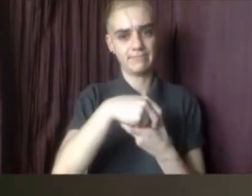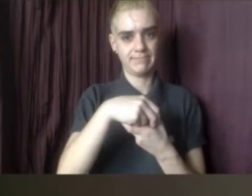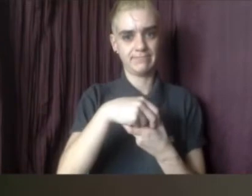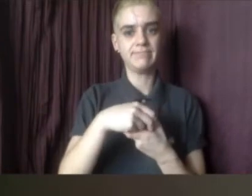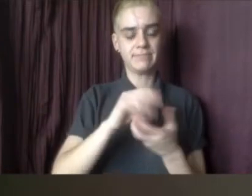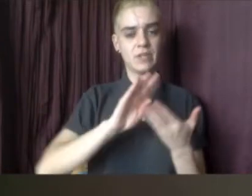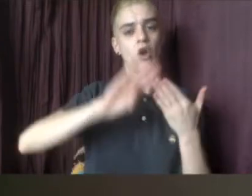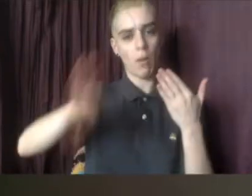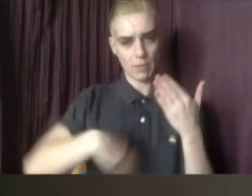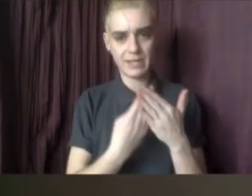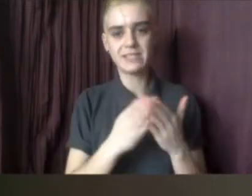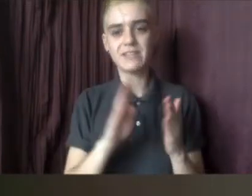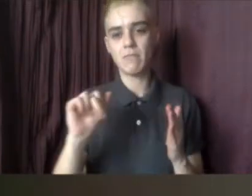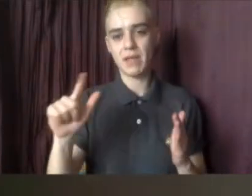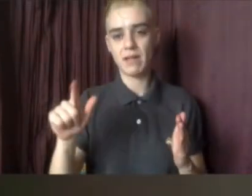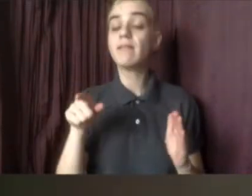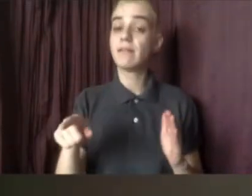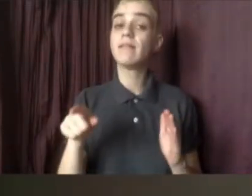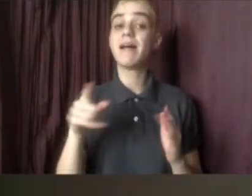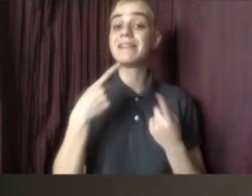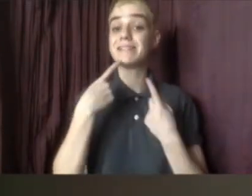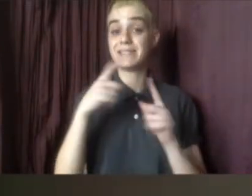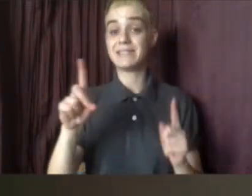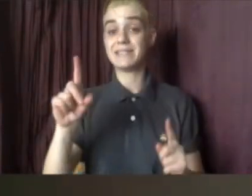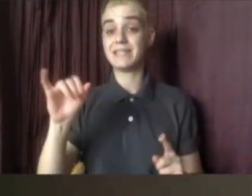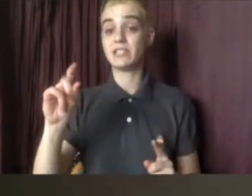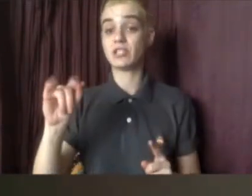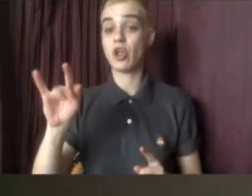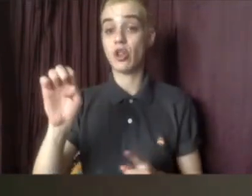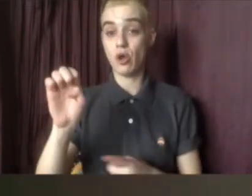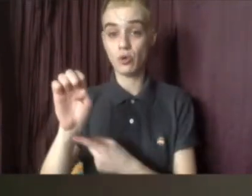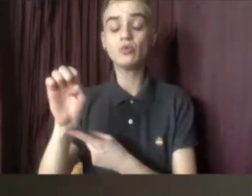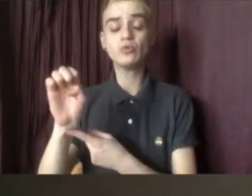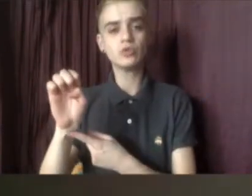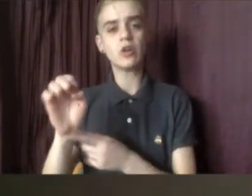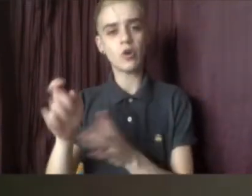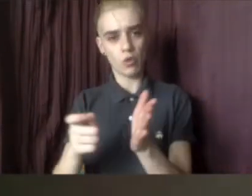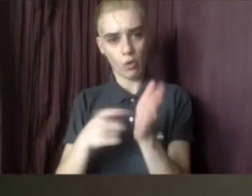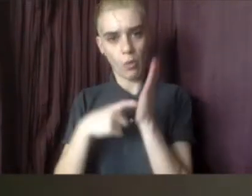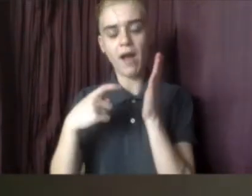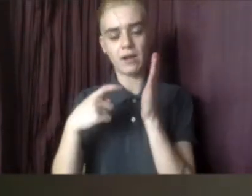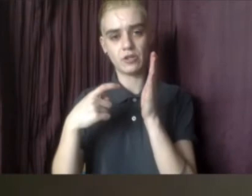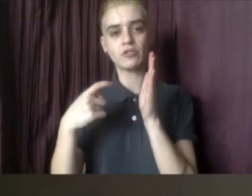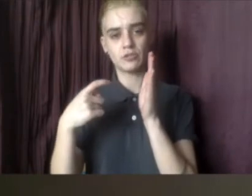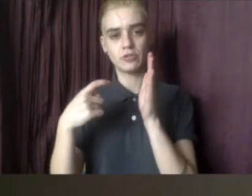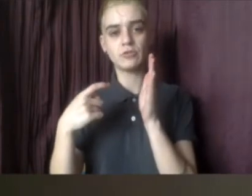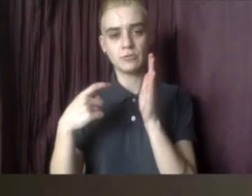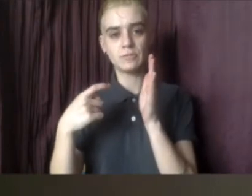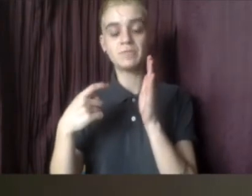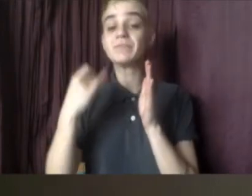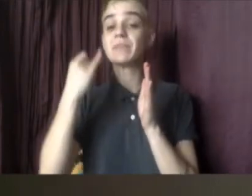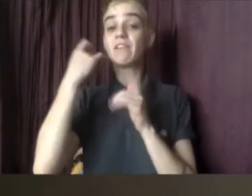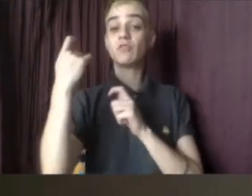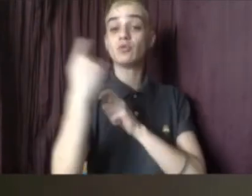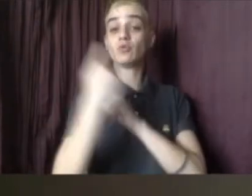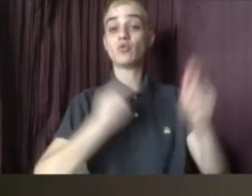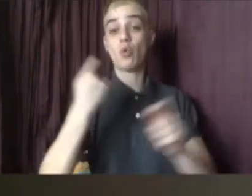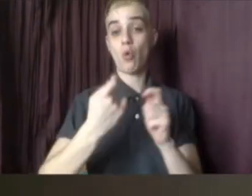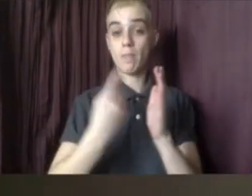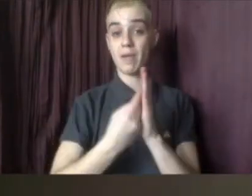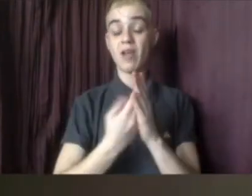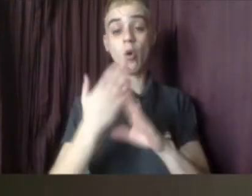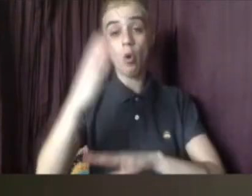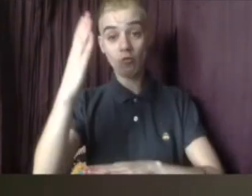campaign commercials that you see, which so many of them are just vitriol, you will know who is funding those